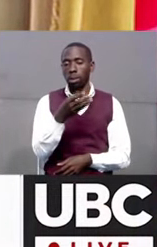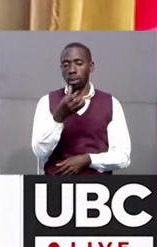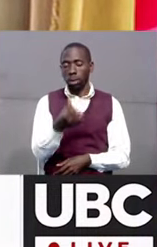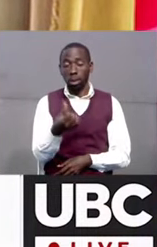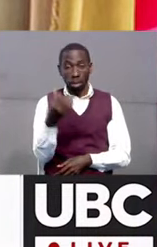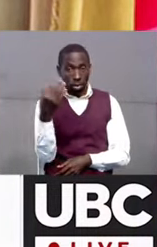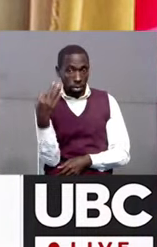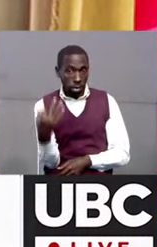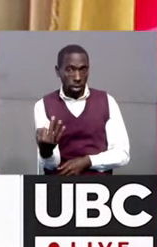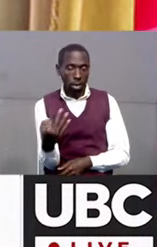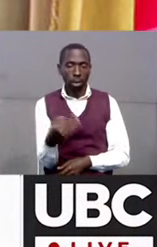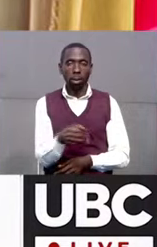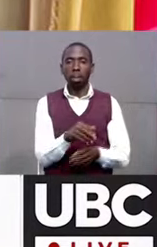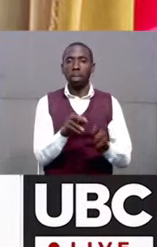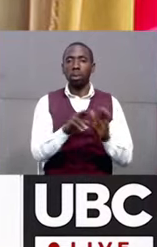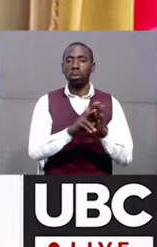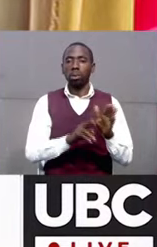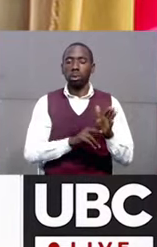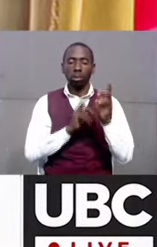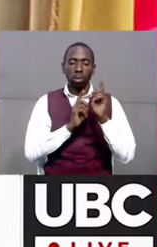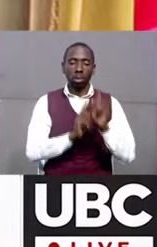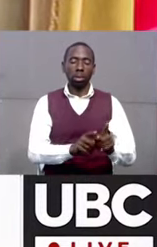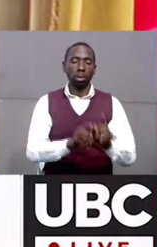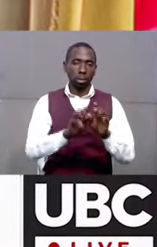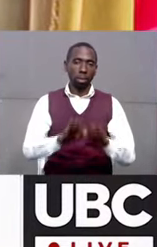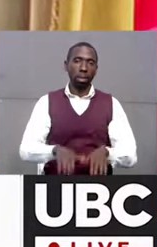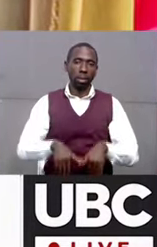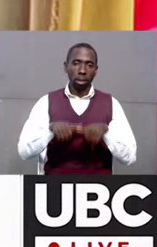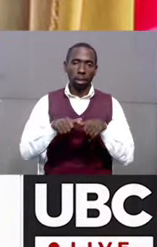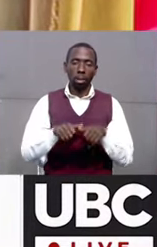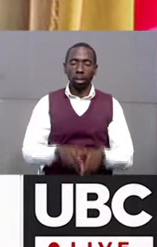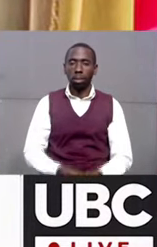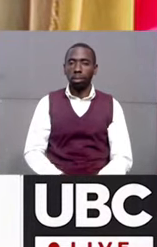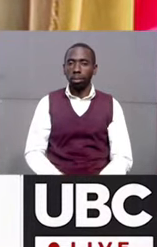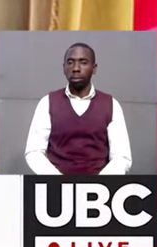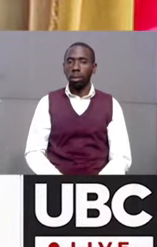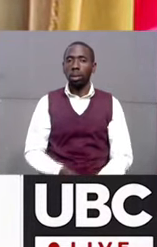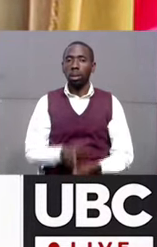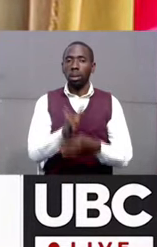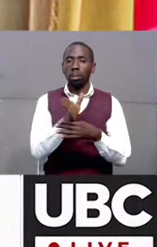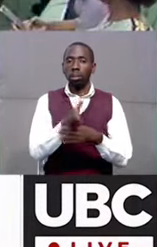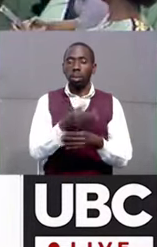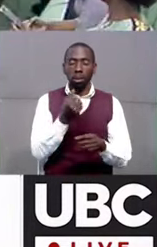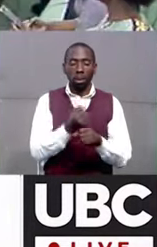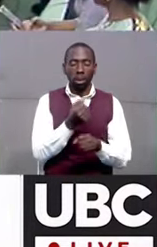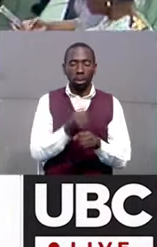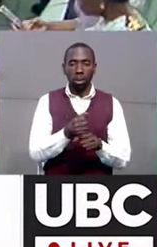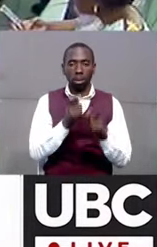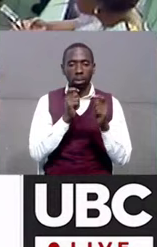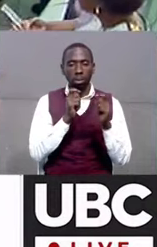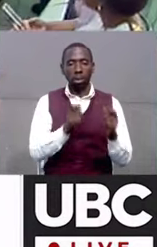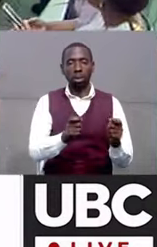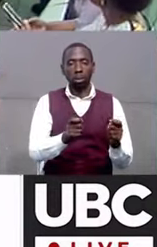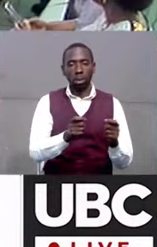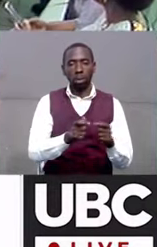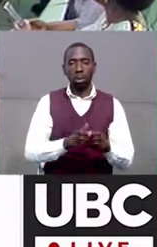146(3) of the Rules of Procedure. Ministry of Works and Transport.